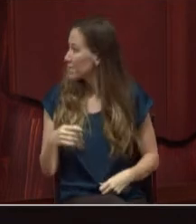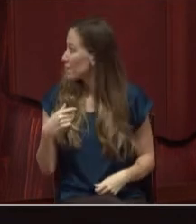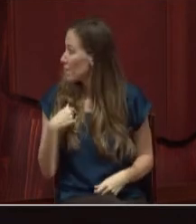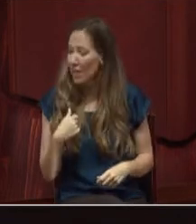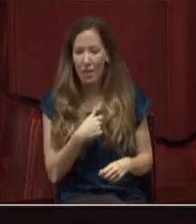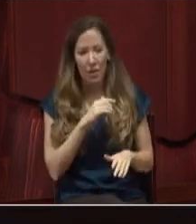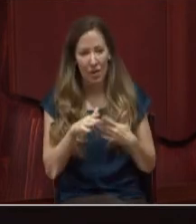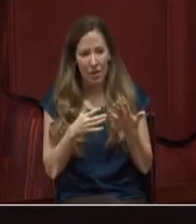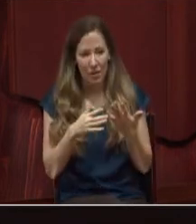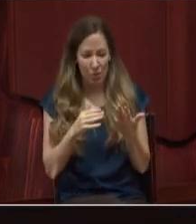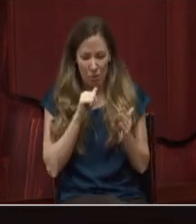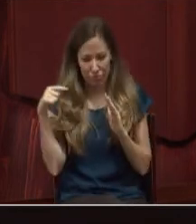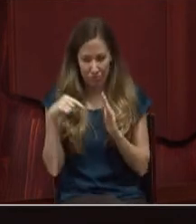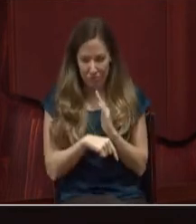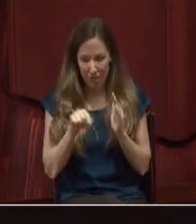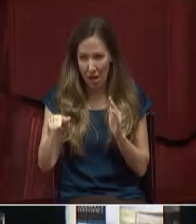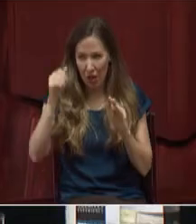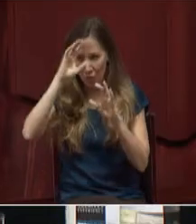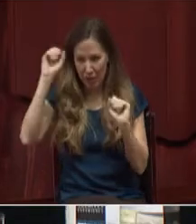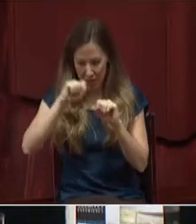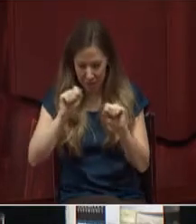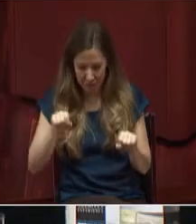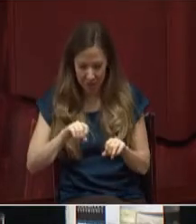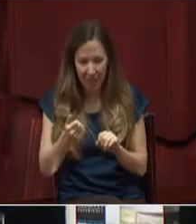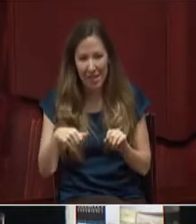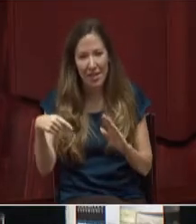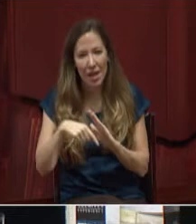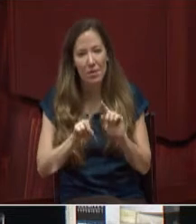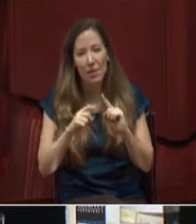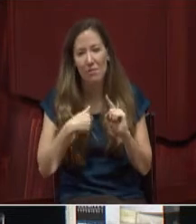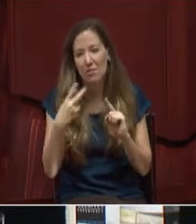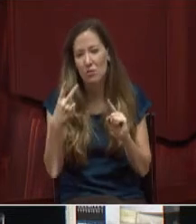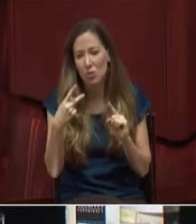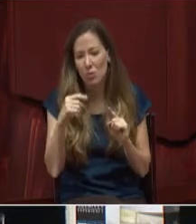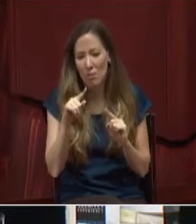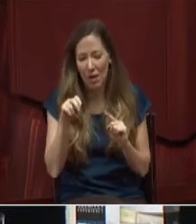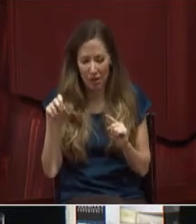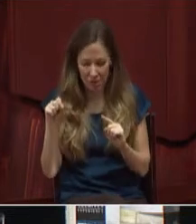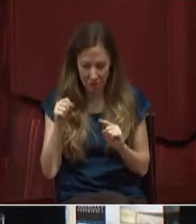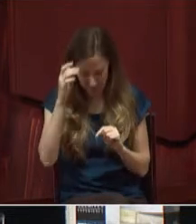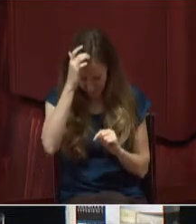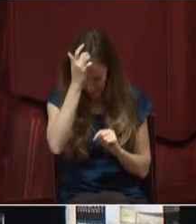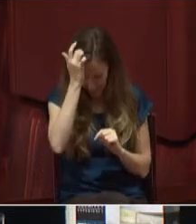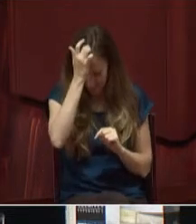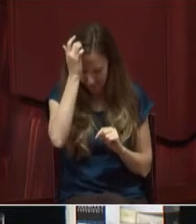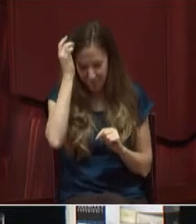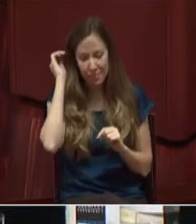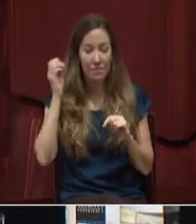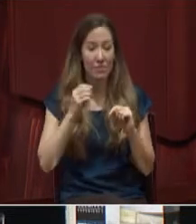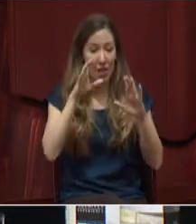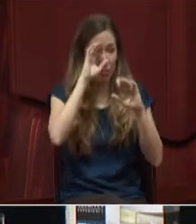systems in any depth, but the basic two patterns, it depends entirely on whether the president wants to run foreign policy or he wants to delegate.